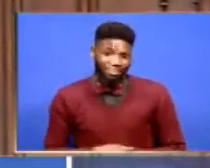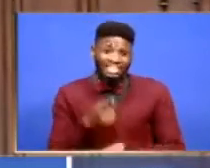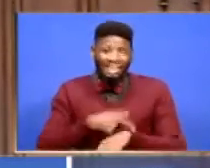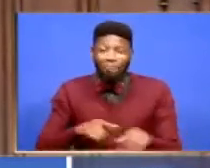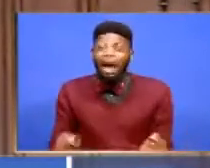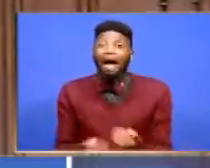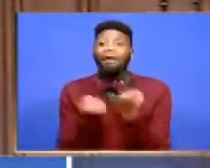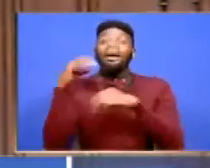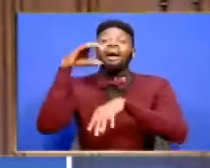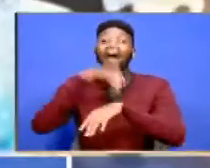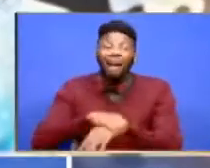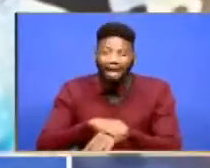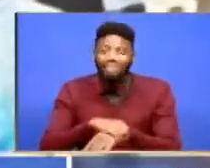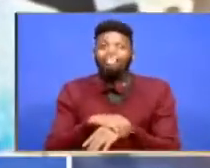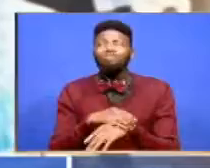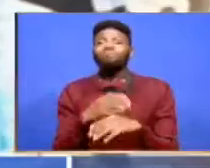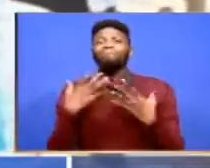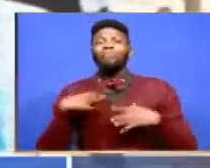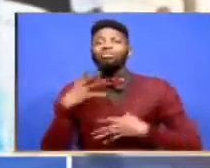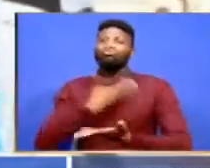to public, it is dangerous.